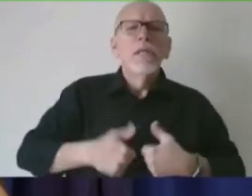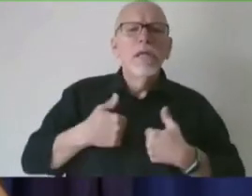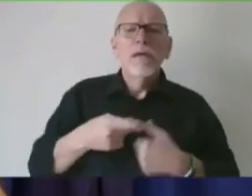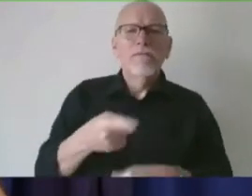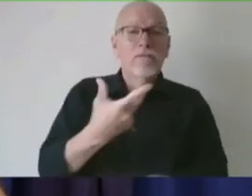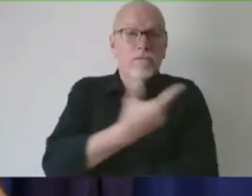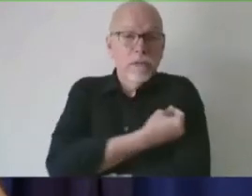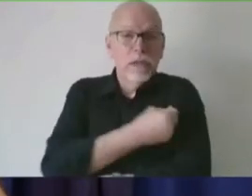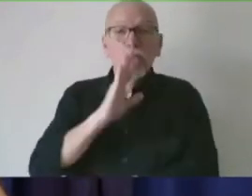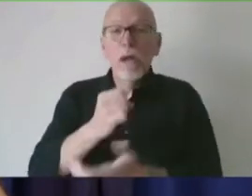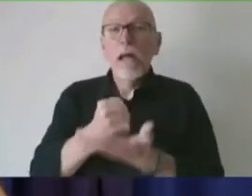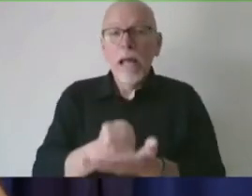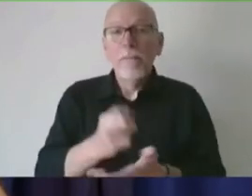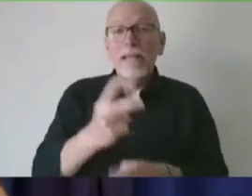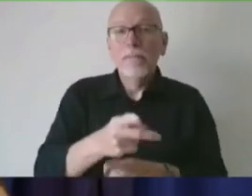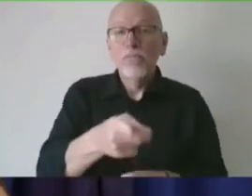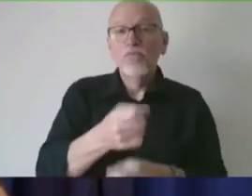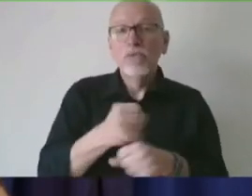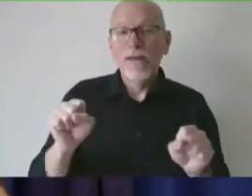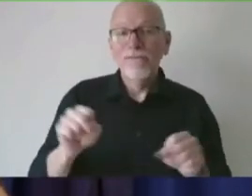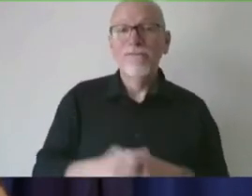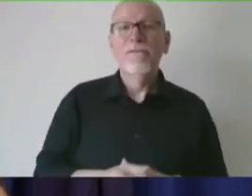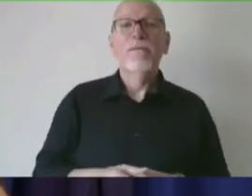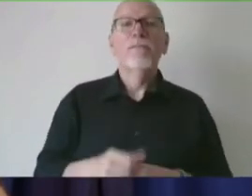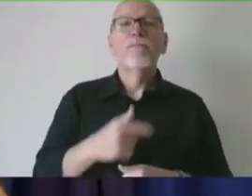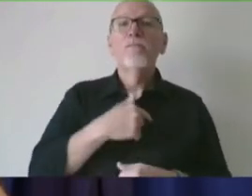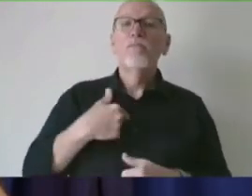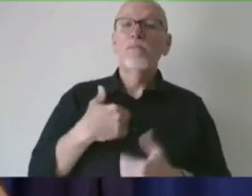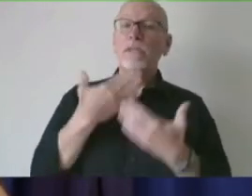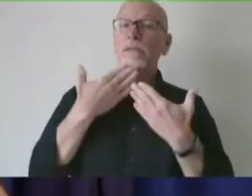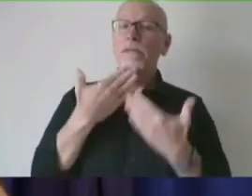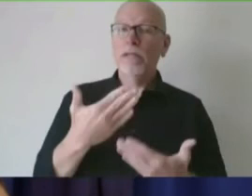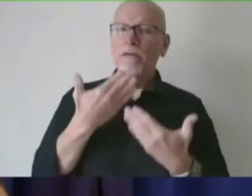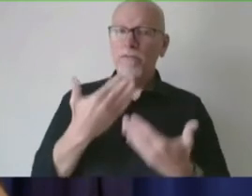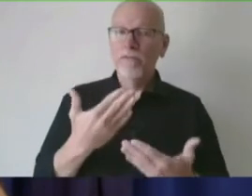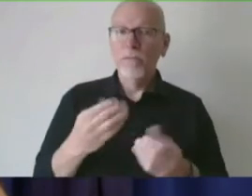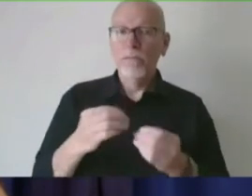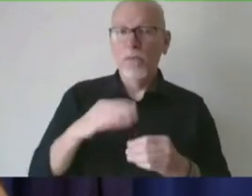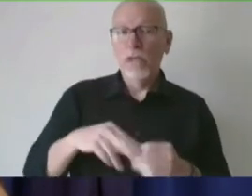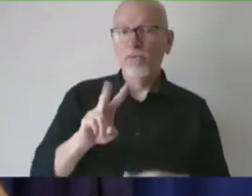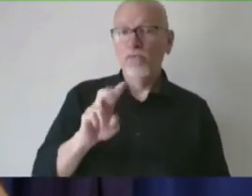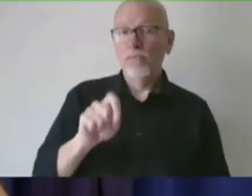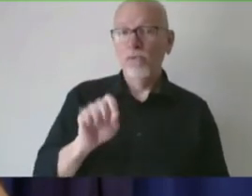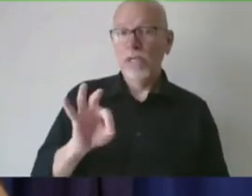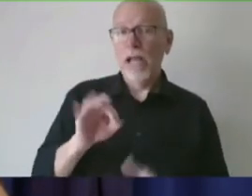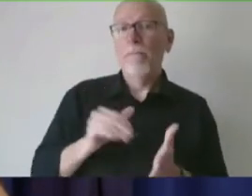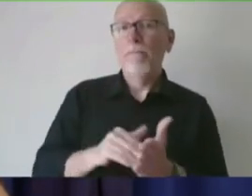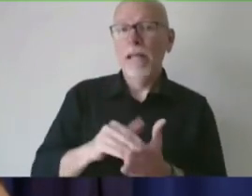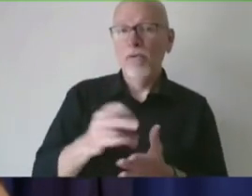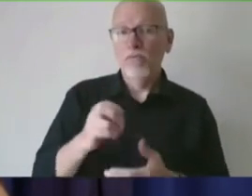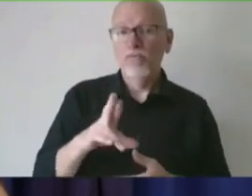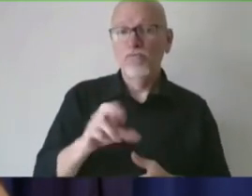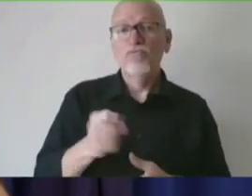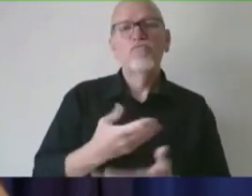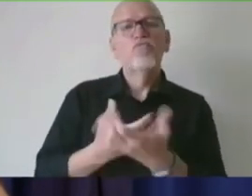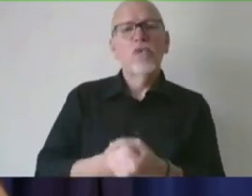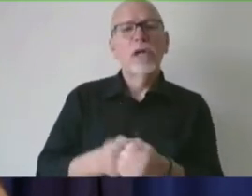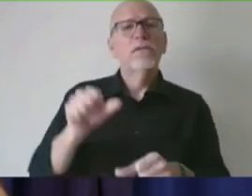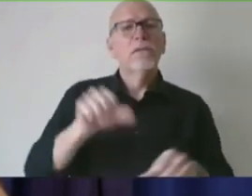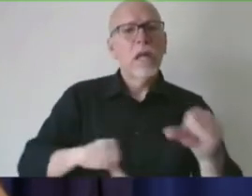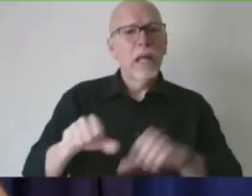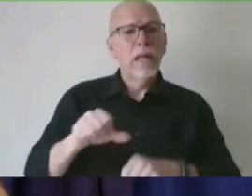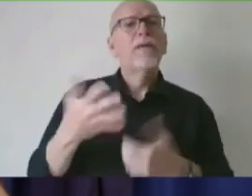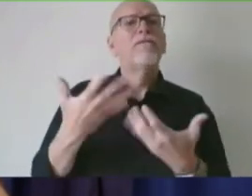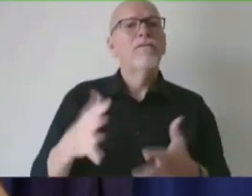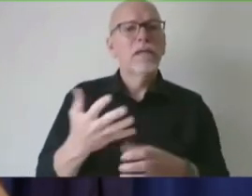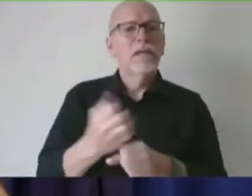you keep you safe. We are grateful that more than 2.9 million Hoosiers have trusted the science and have gotten